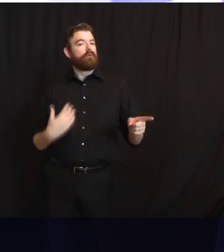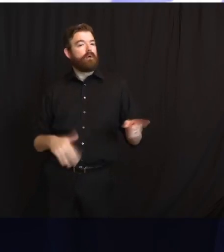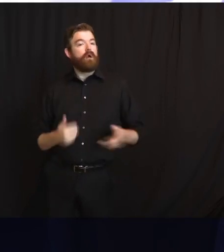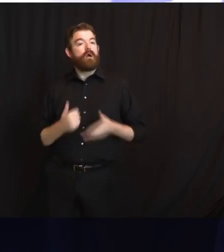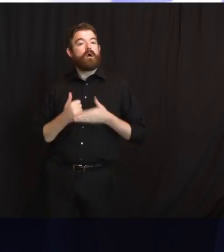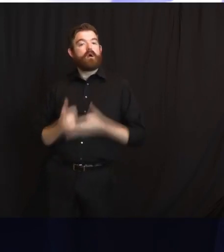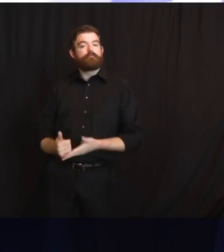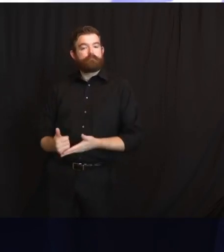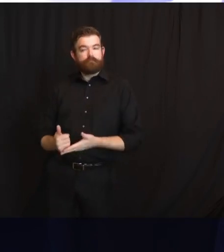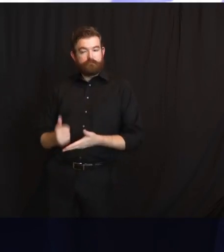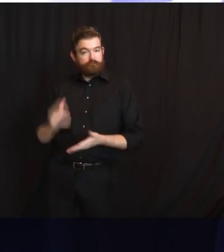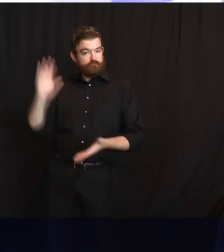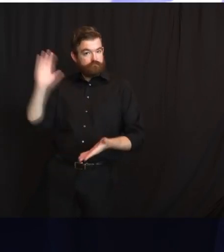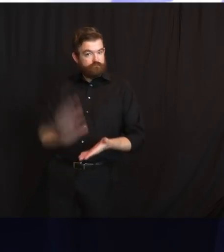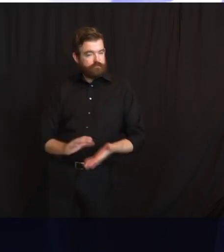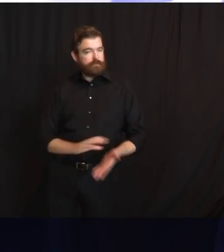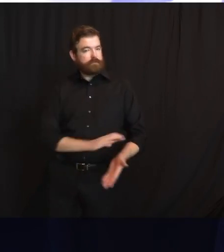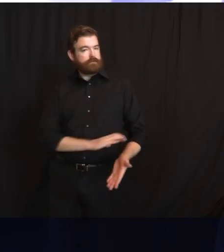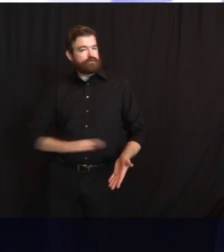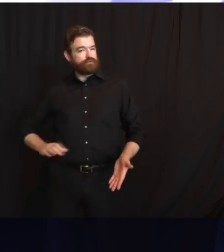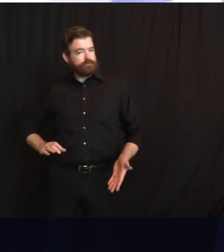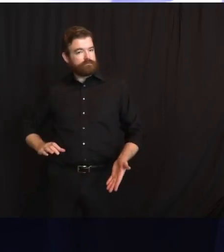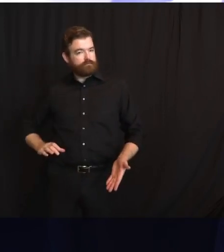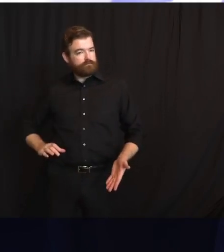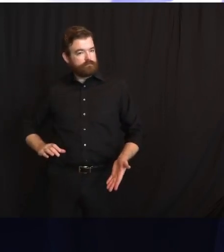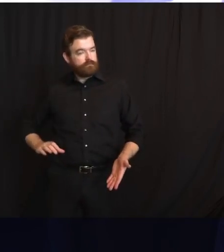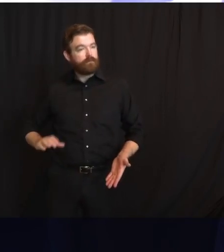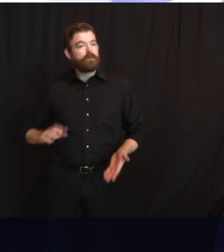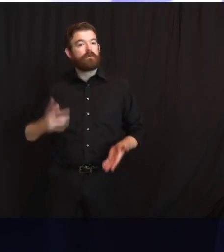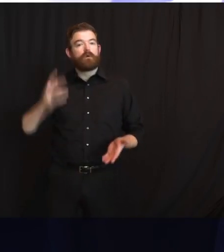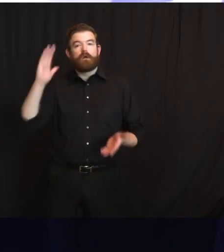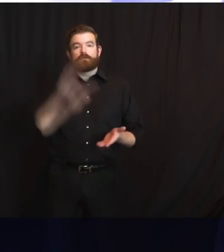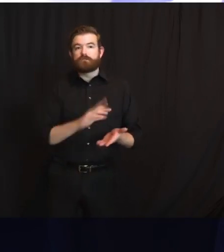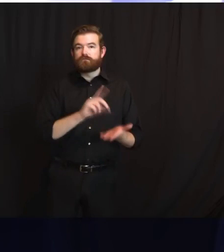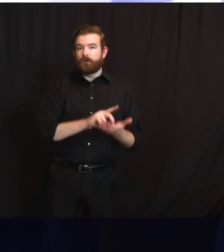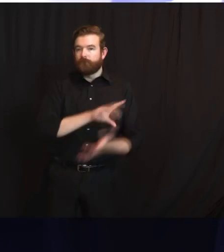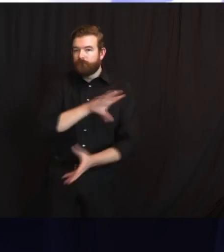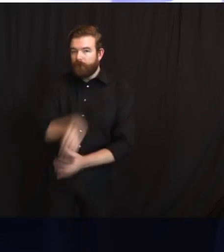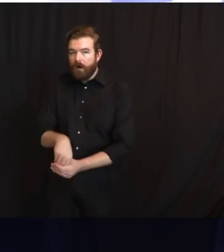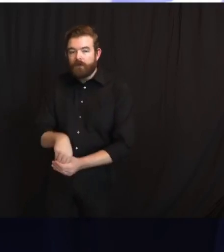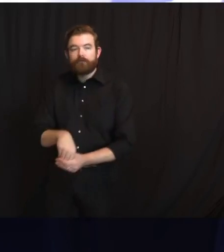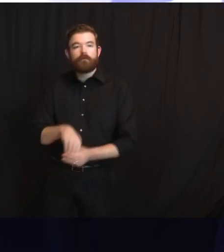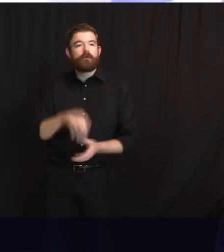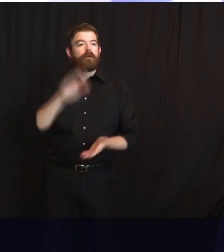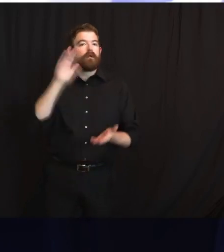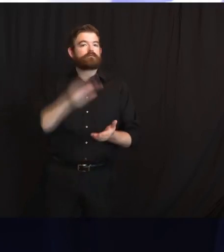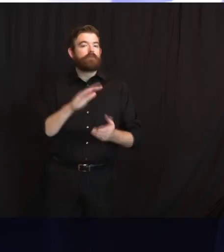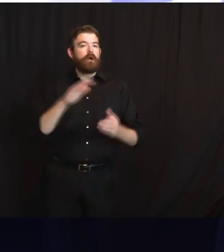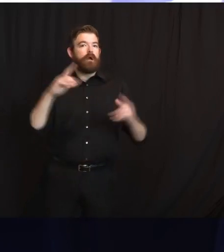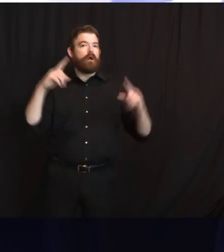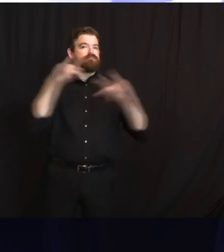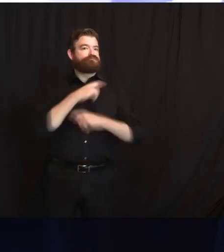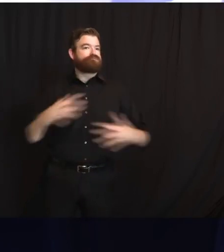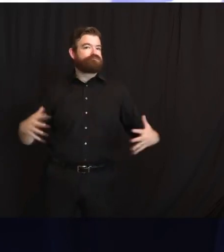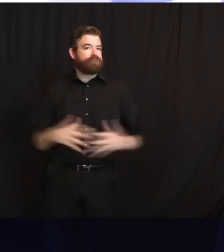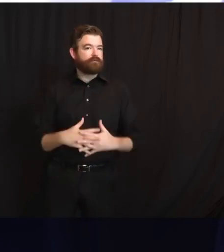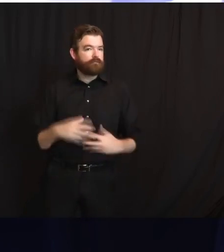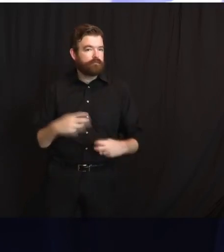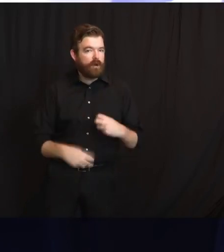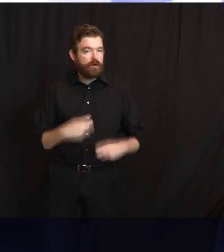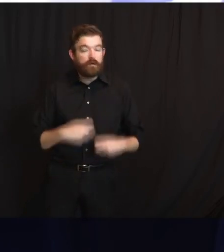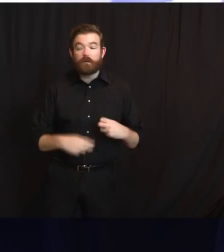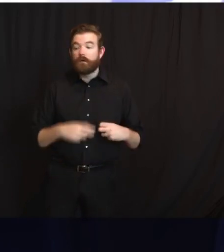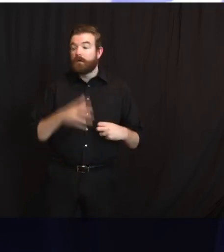rates, fewer obstetric interventions, fewer complications, and the improved health of mothers and babies